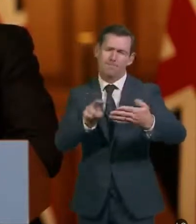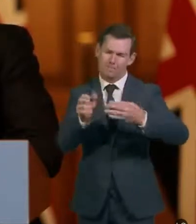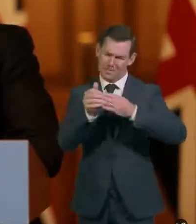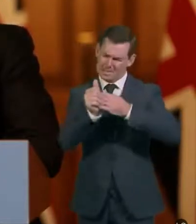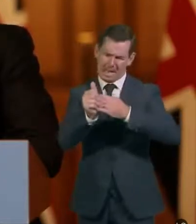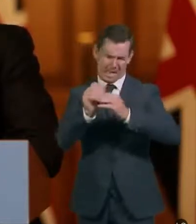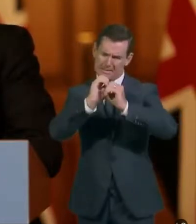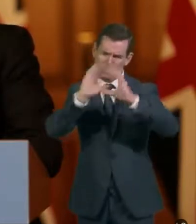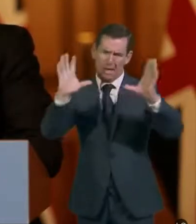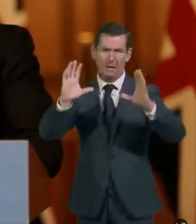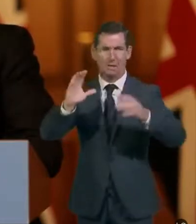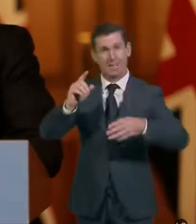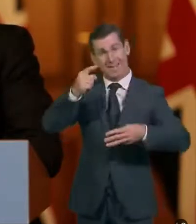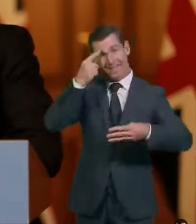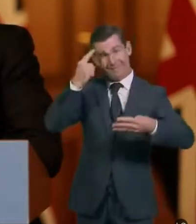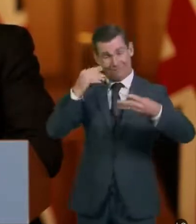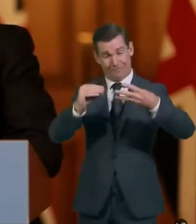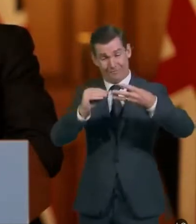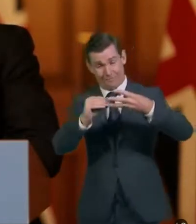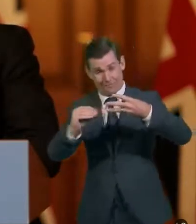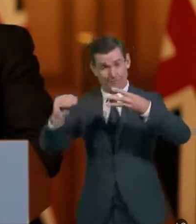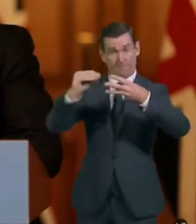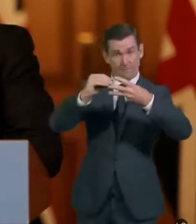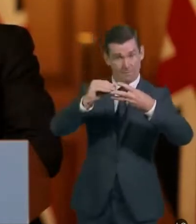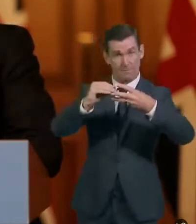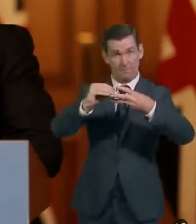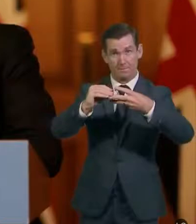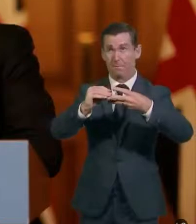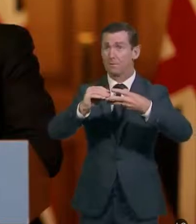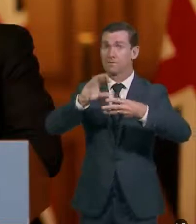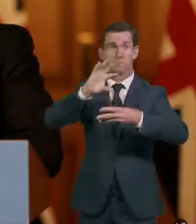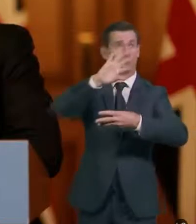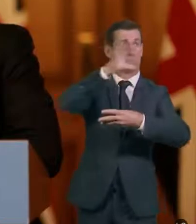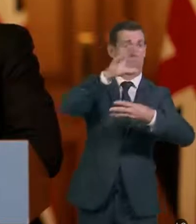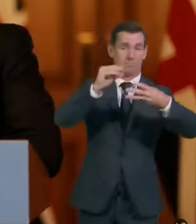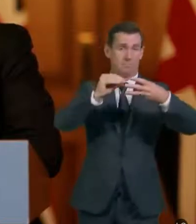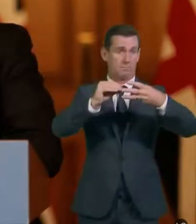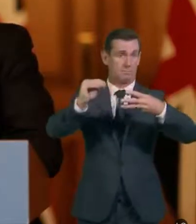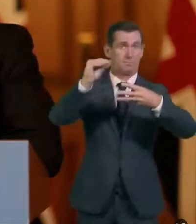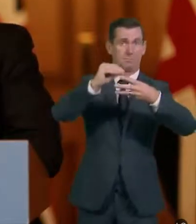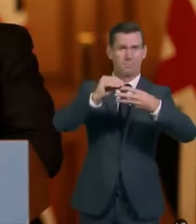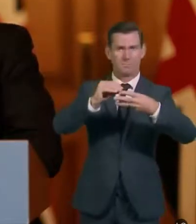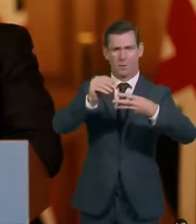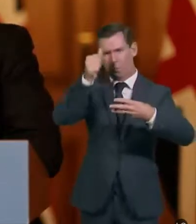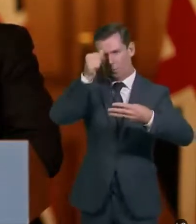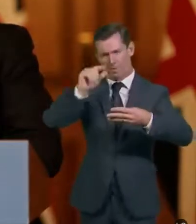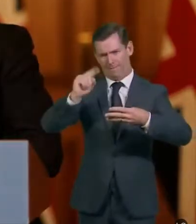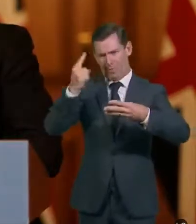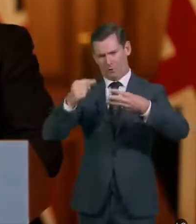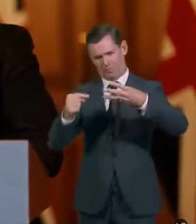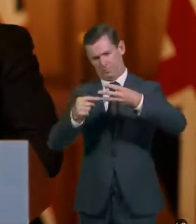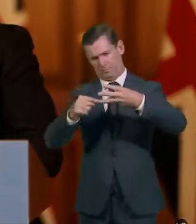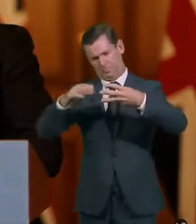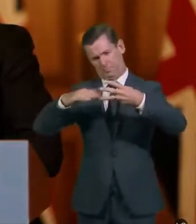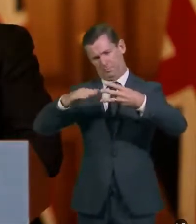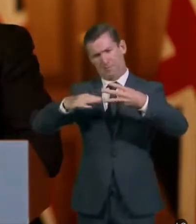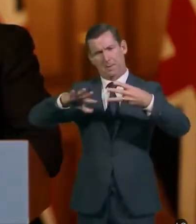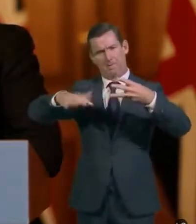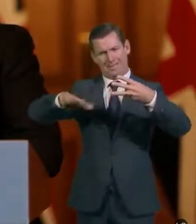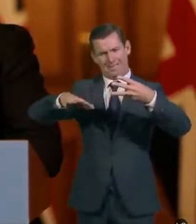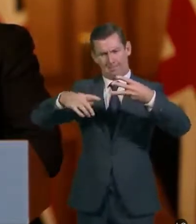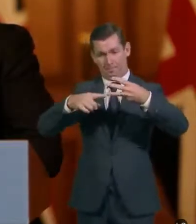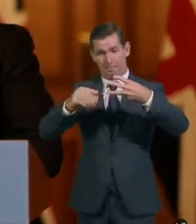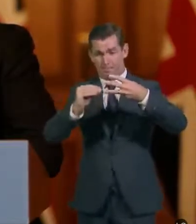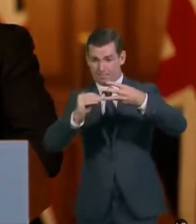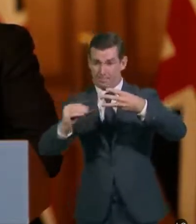tier from the basic medium, then there are restrictions on household contact,